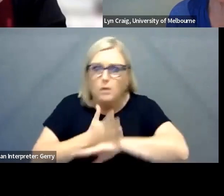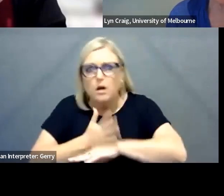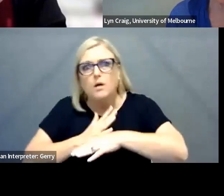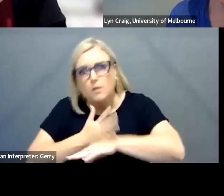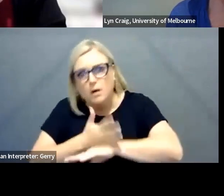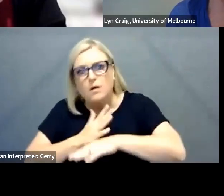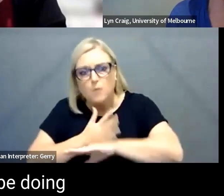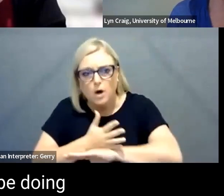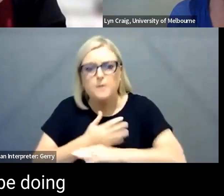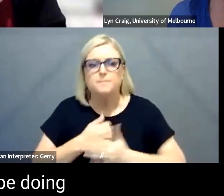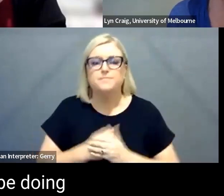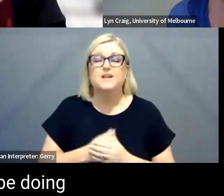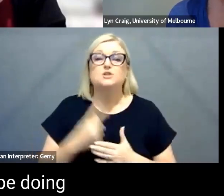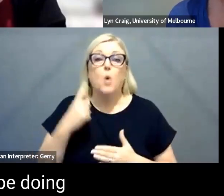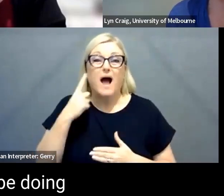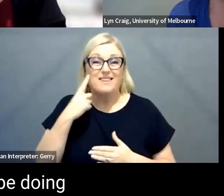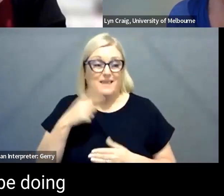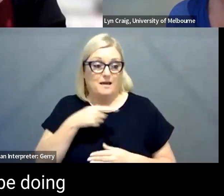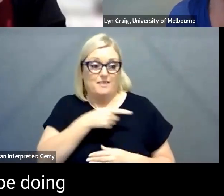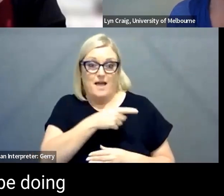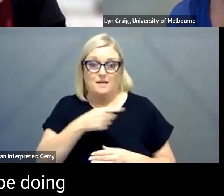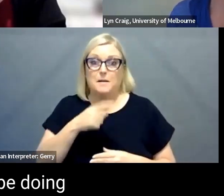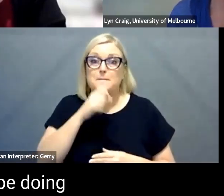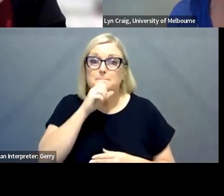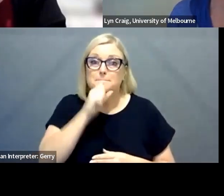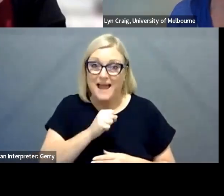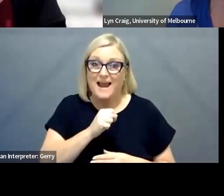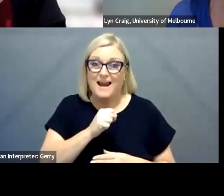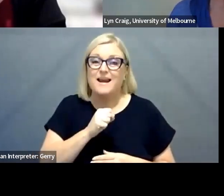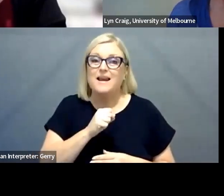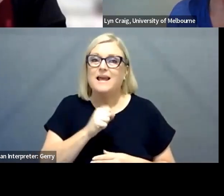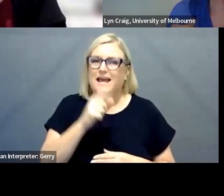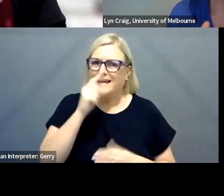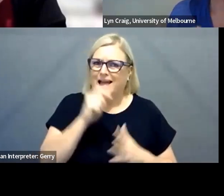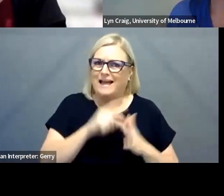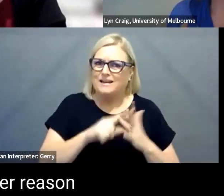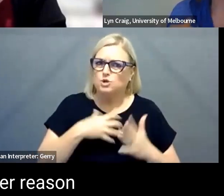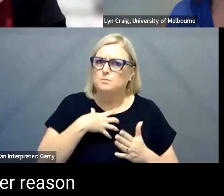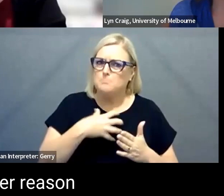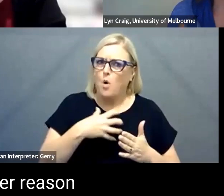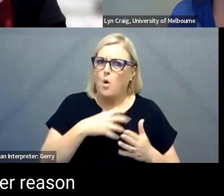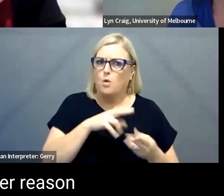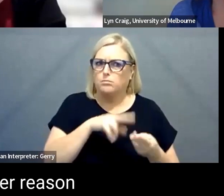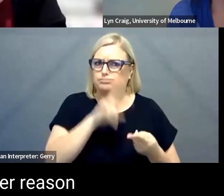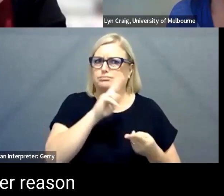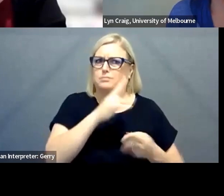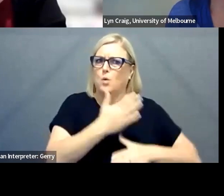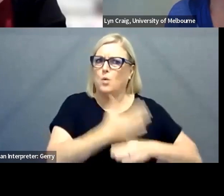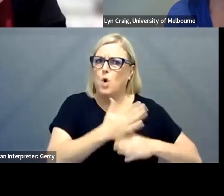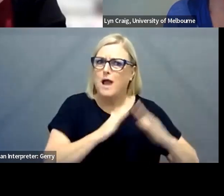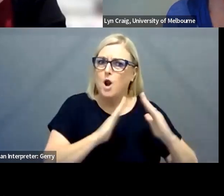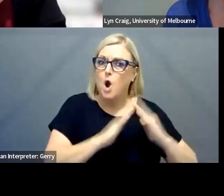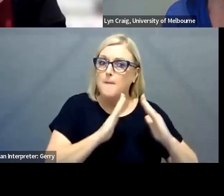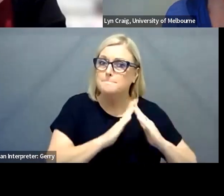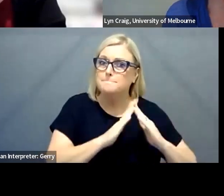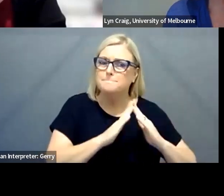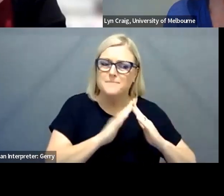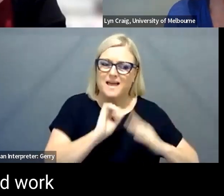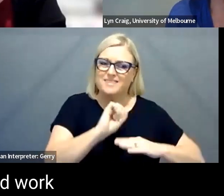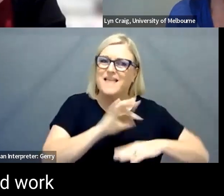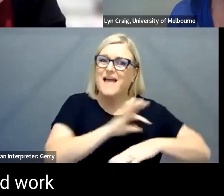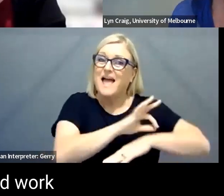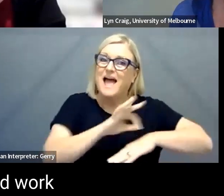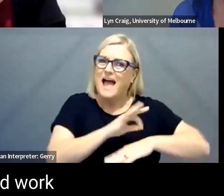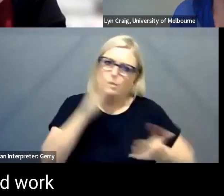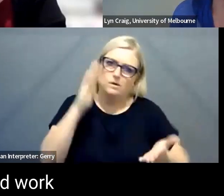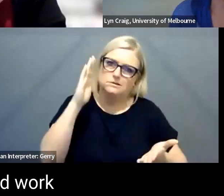to do more in the home, that they'll be doing fewer work hours. It should, that's another reason I would think counting up the hours in paid